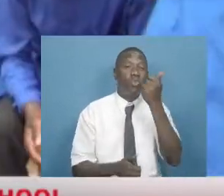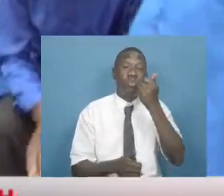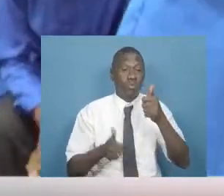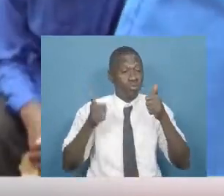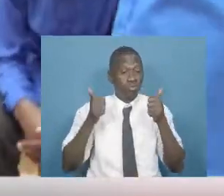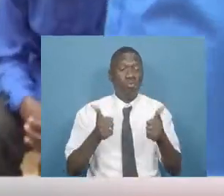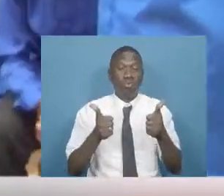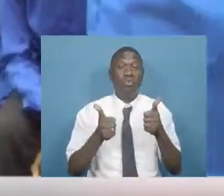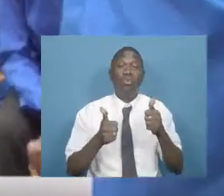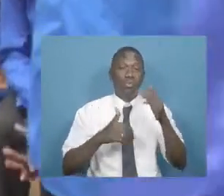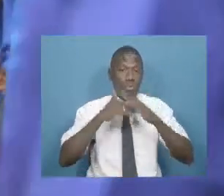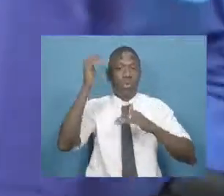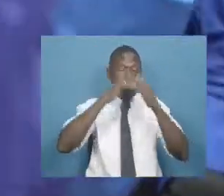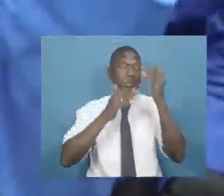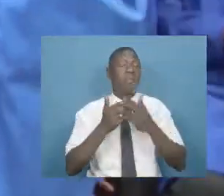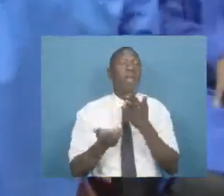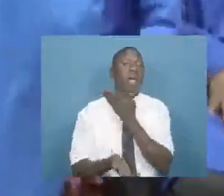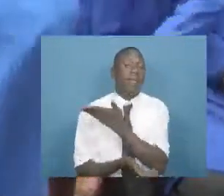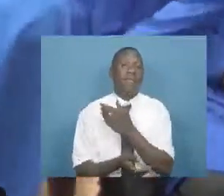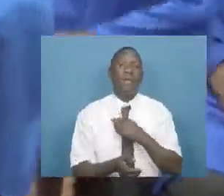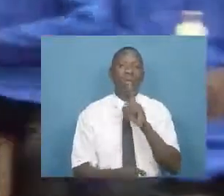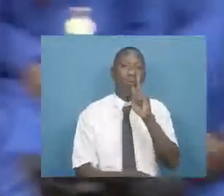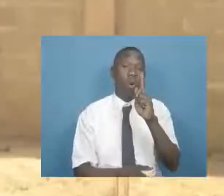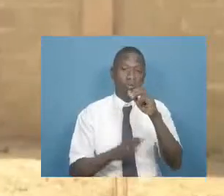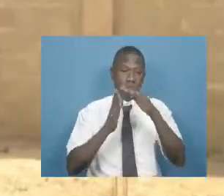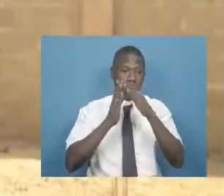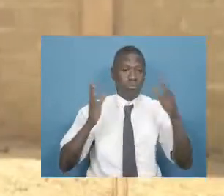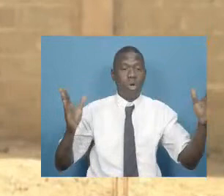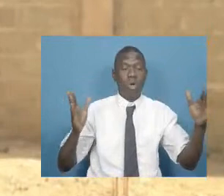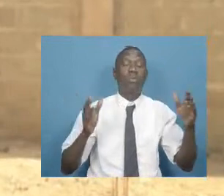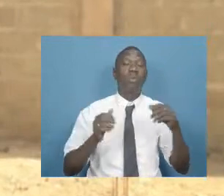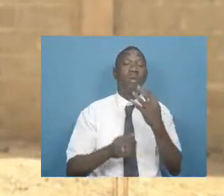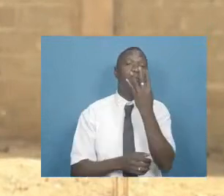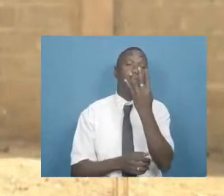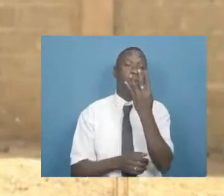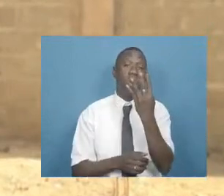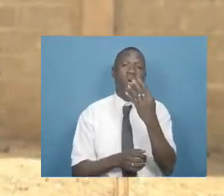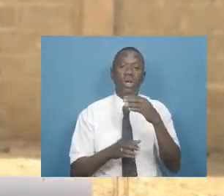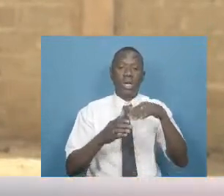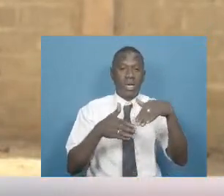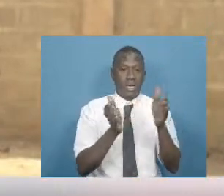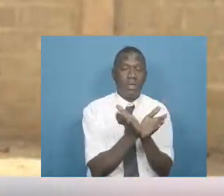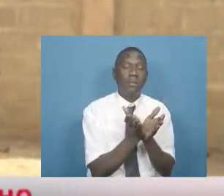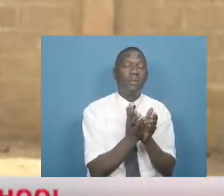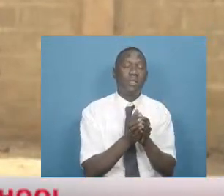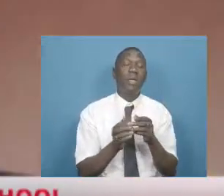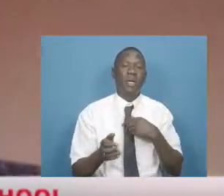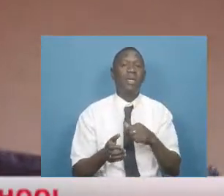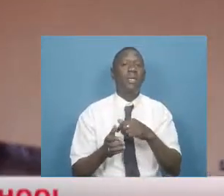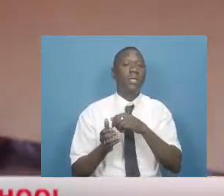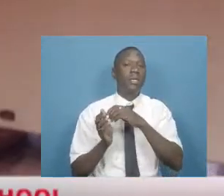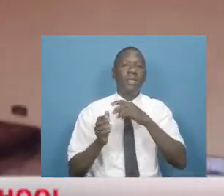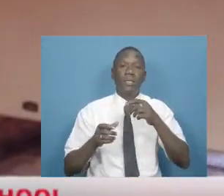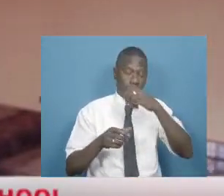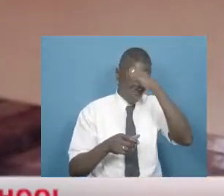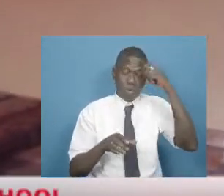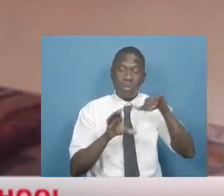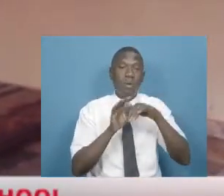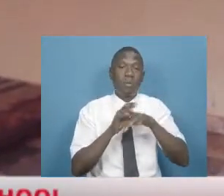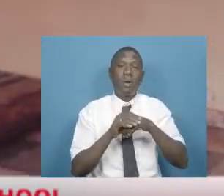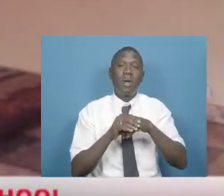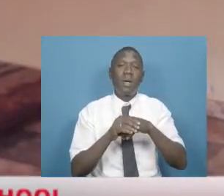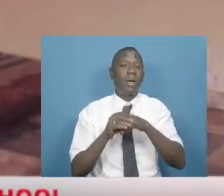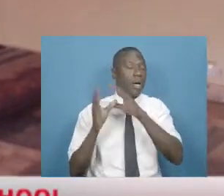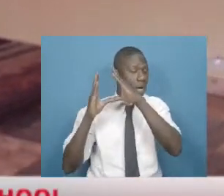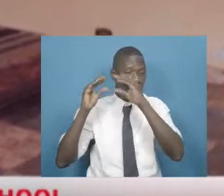built. It is a single block with 4 classrooms, an office, staff quarters, a meeting hall,